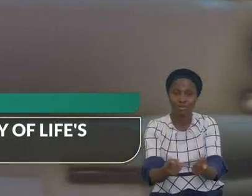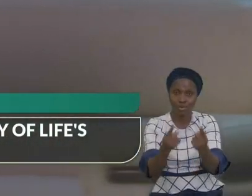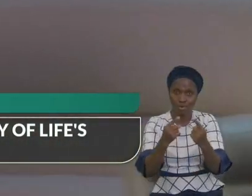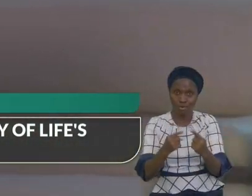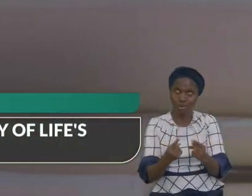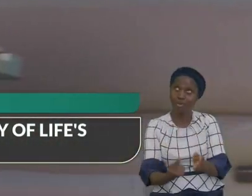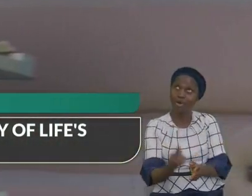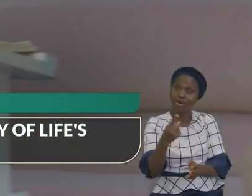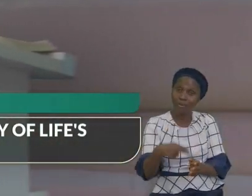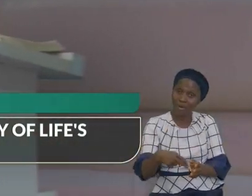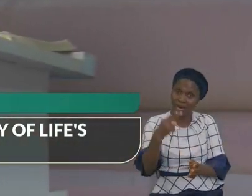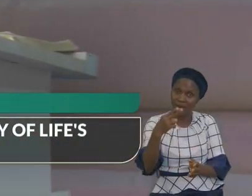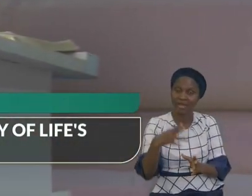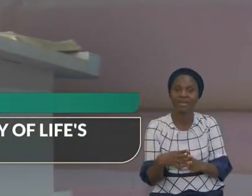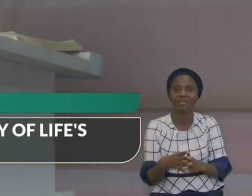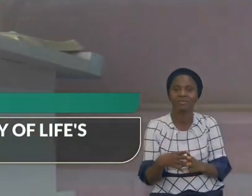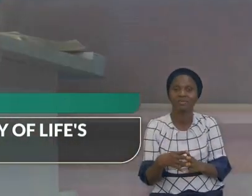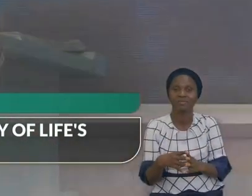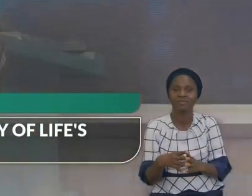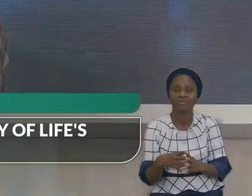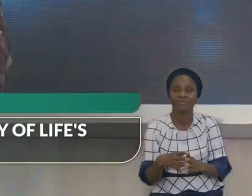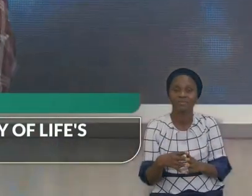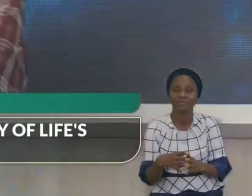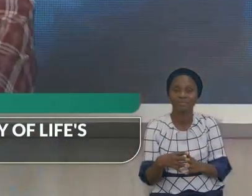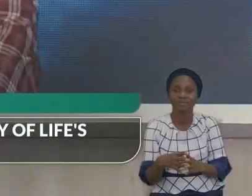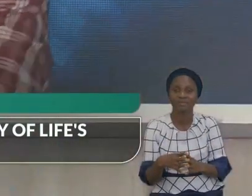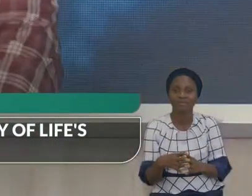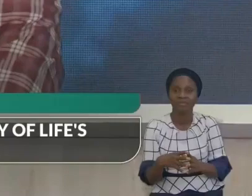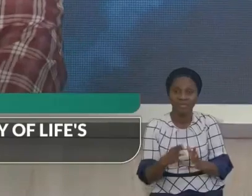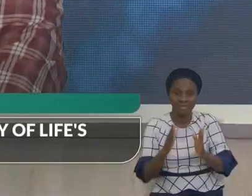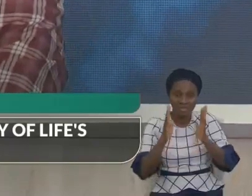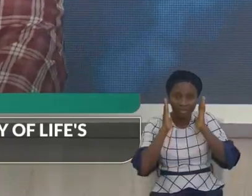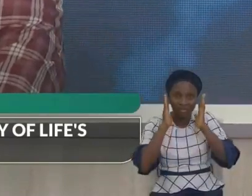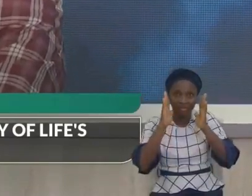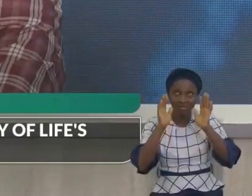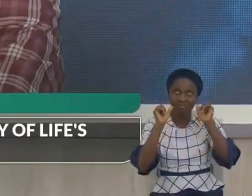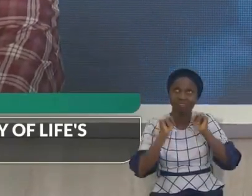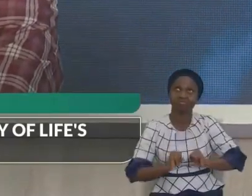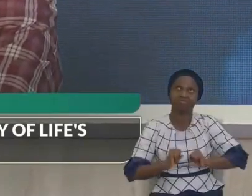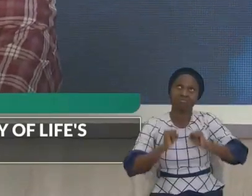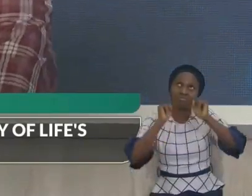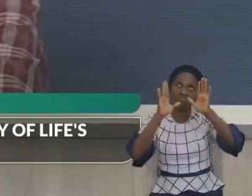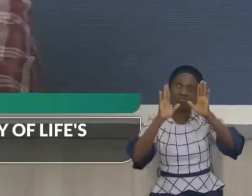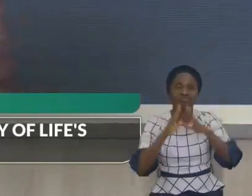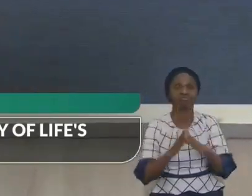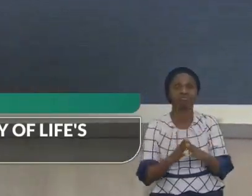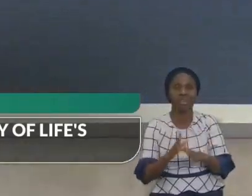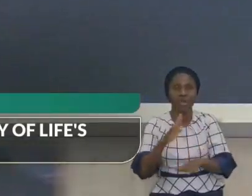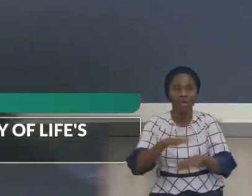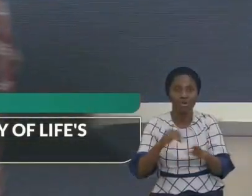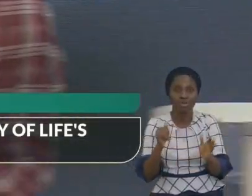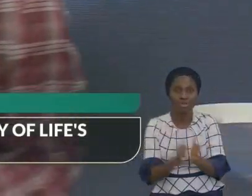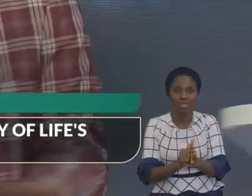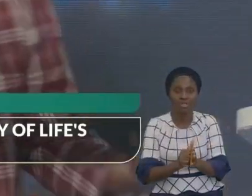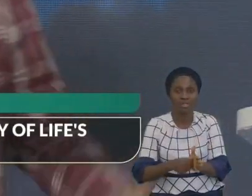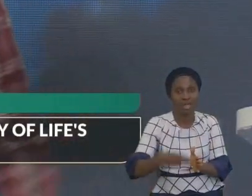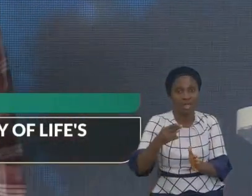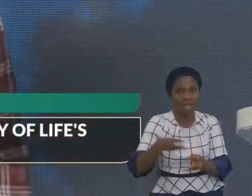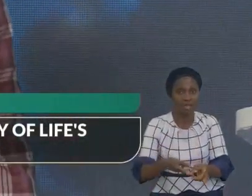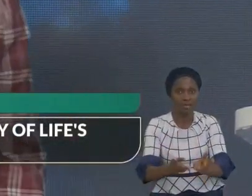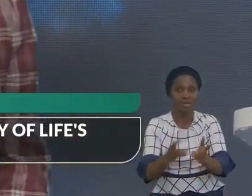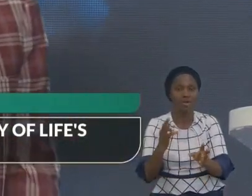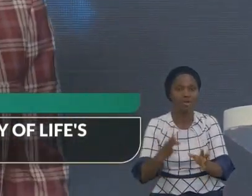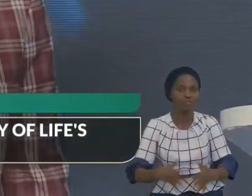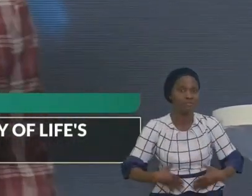Dedication on that highway of life's liberation. And now number three is the